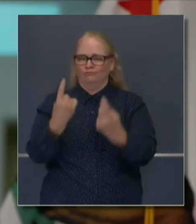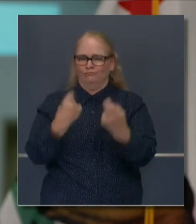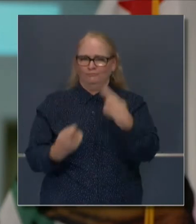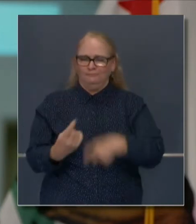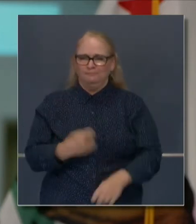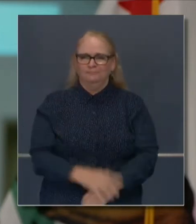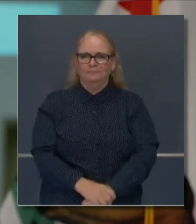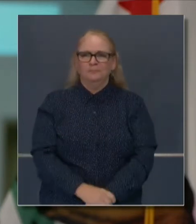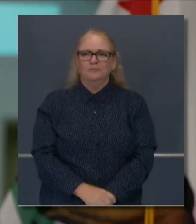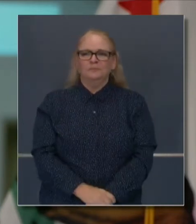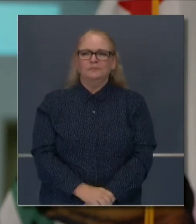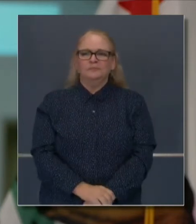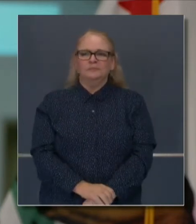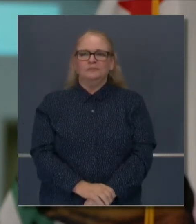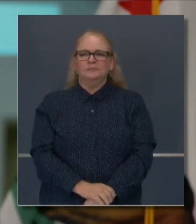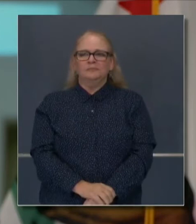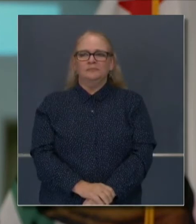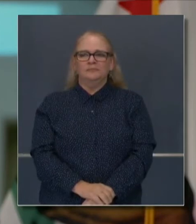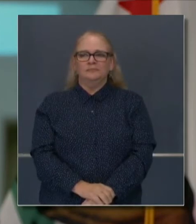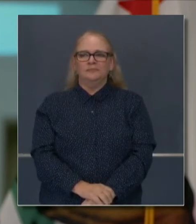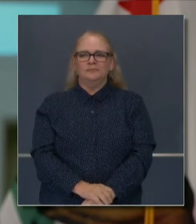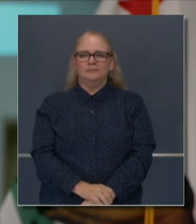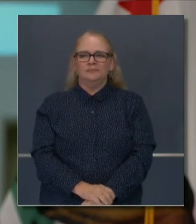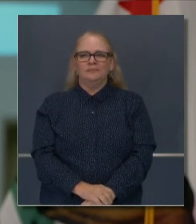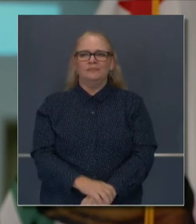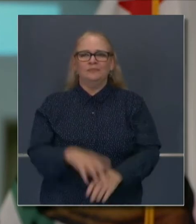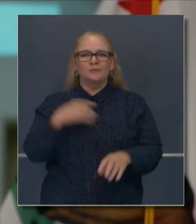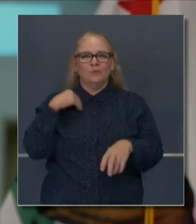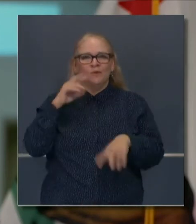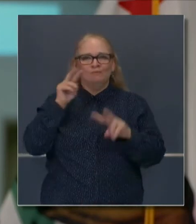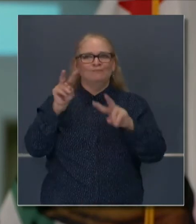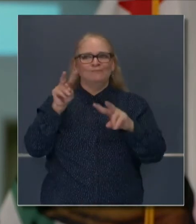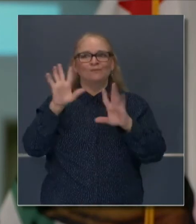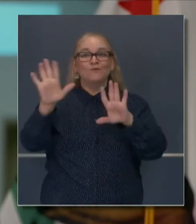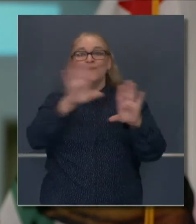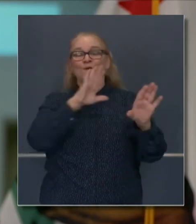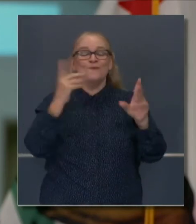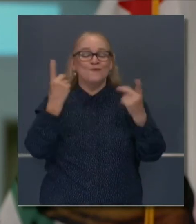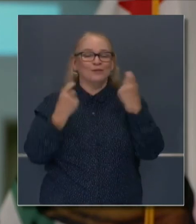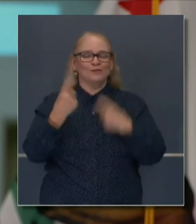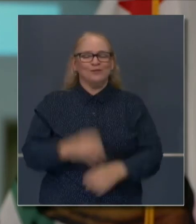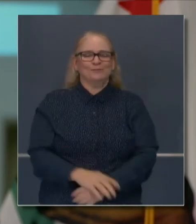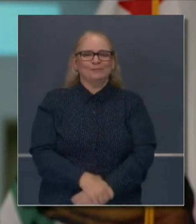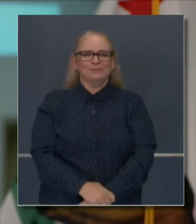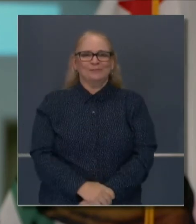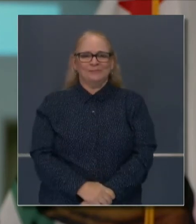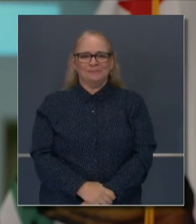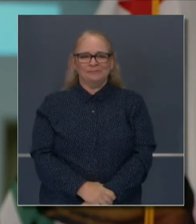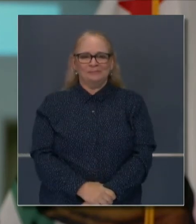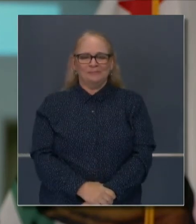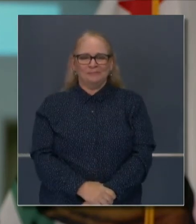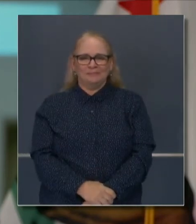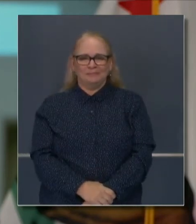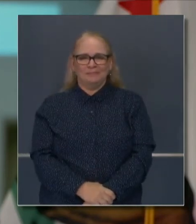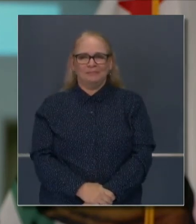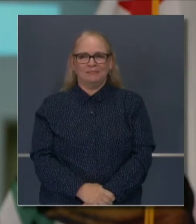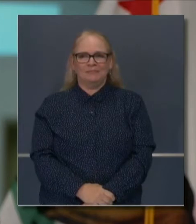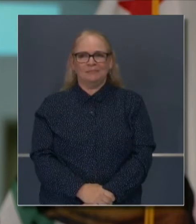technology back up and operational, look forward to answering any questions. Alexei Kosev, SF Chronicle.